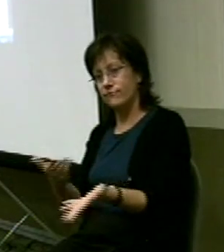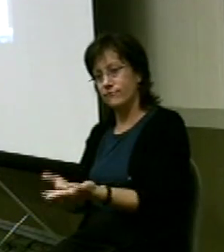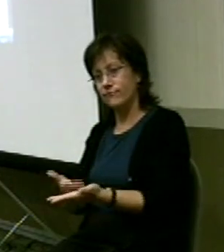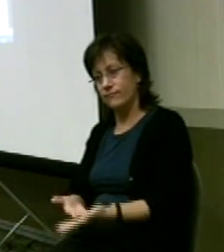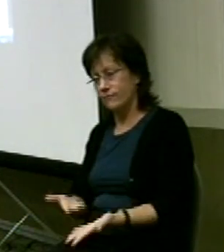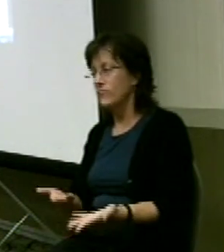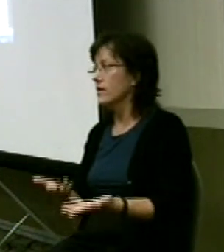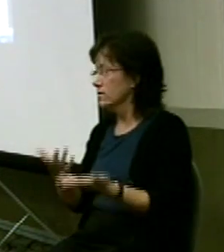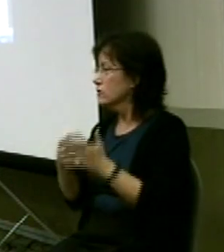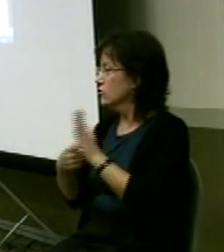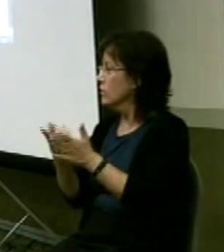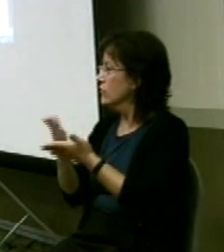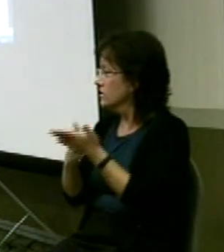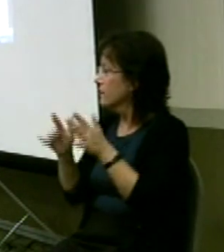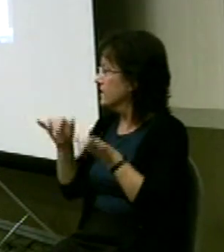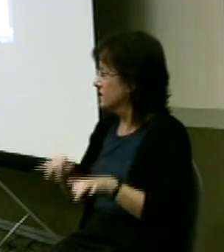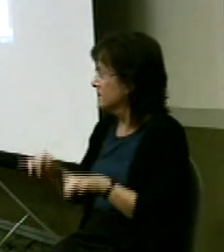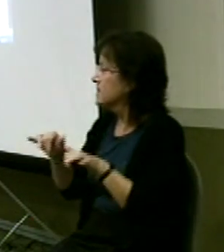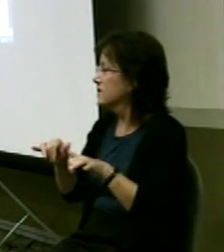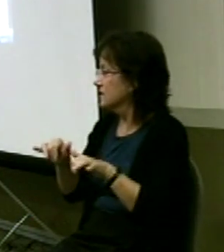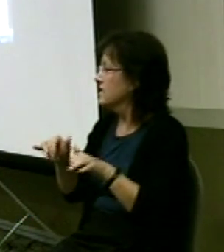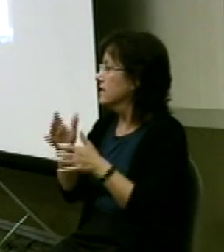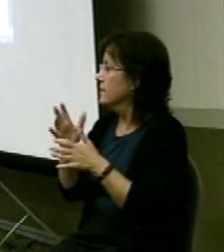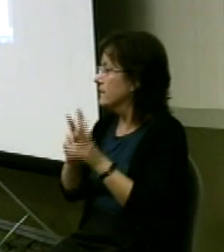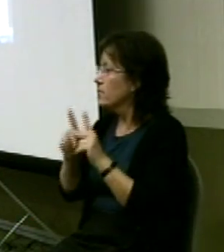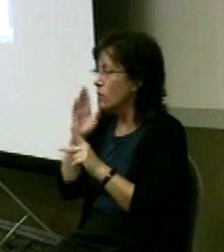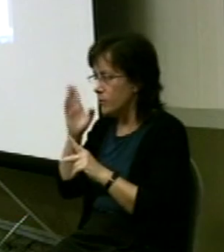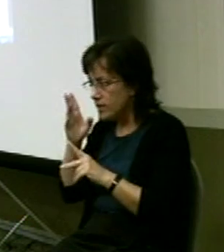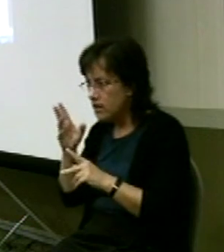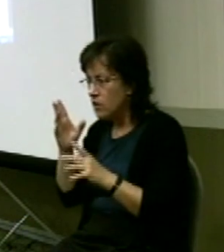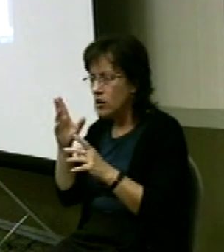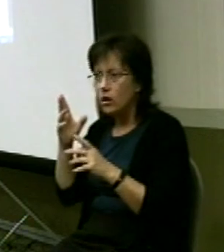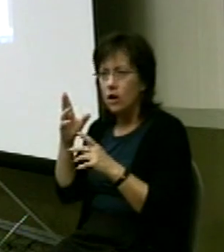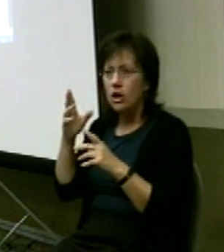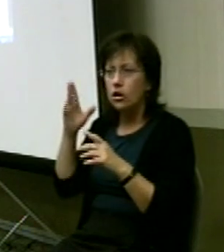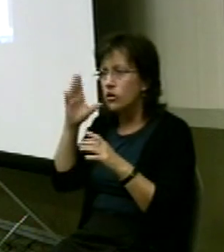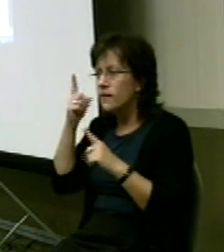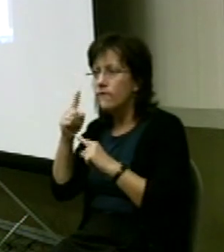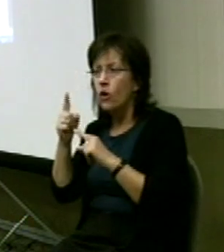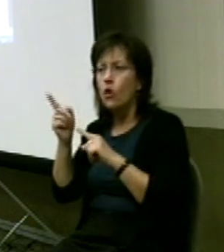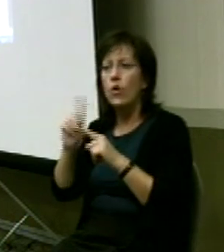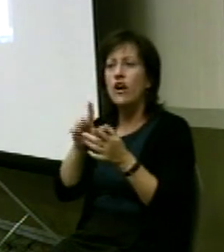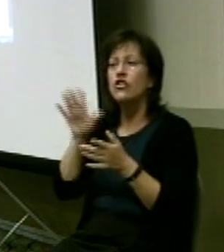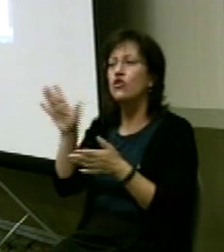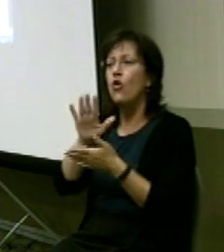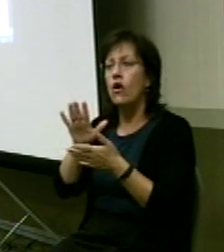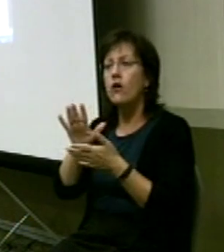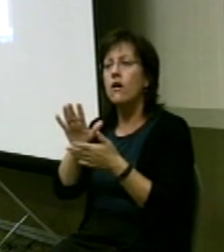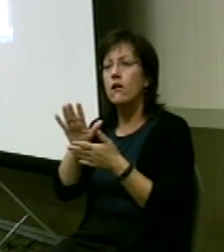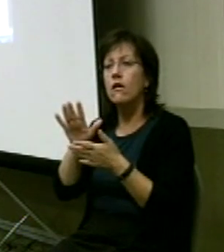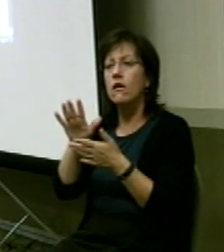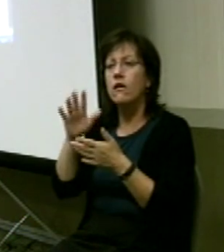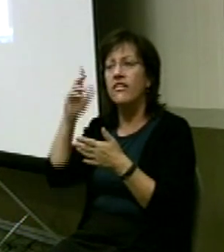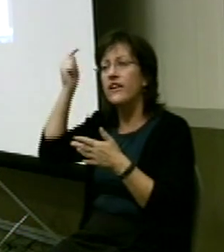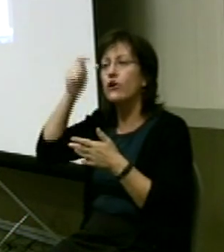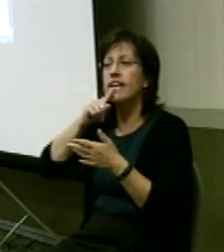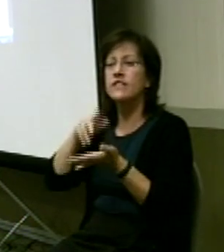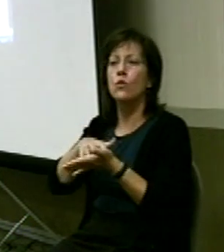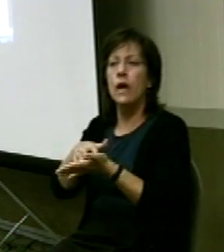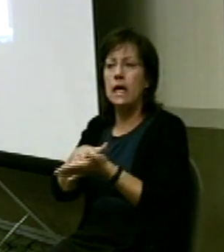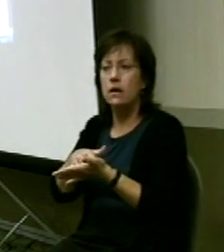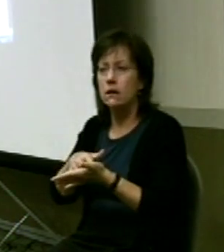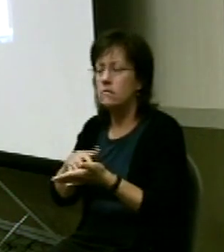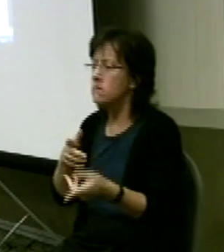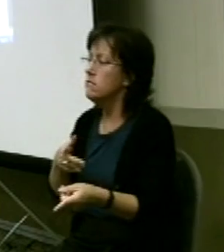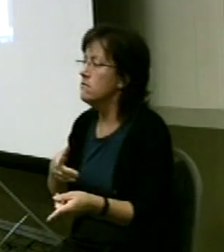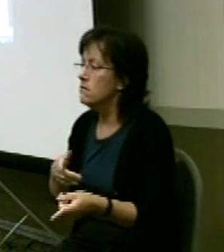that there's some consistency. People are going to be looking for, you know, the holes in the argument. So you're building a case. And when they